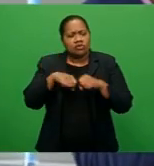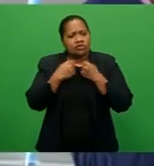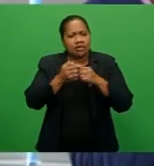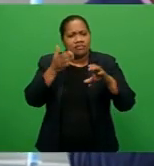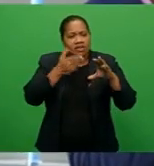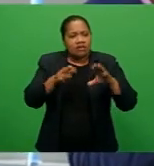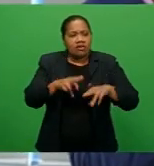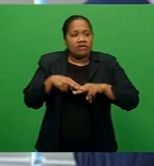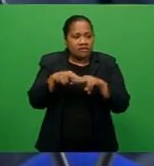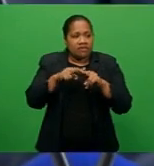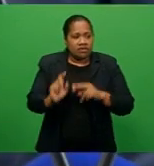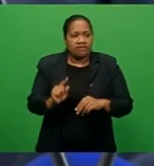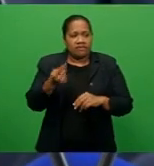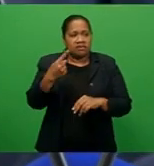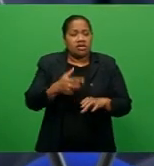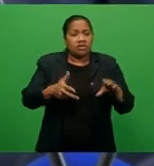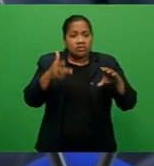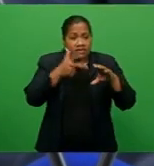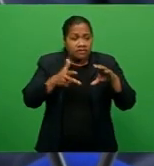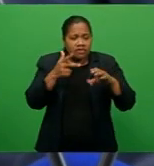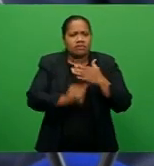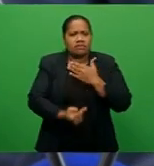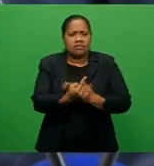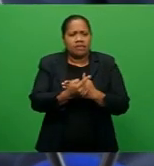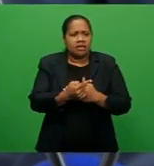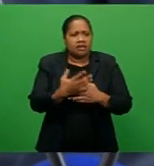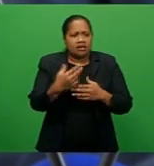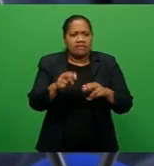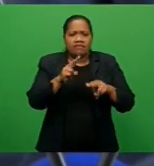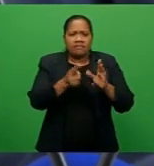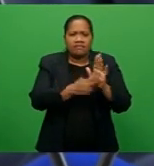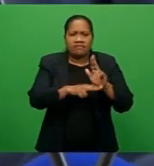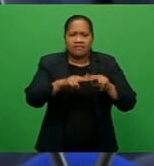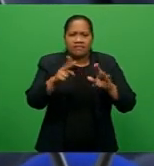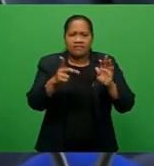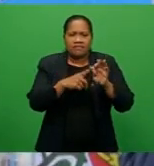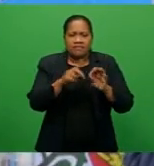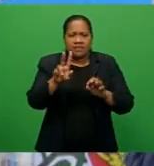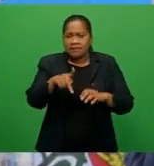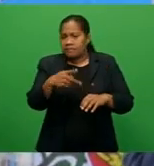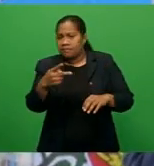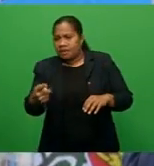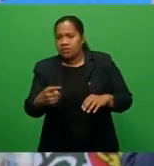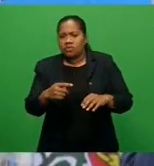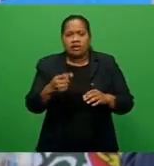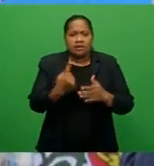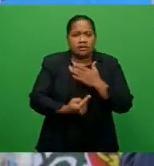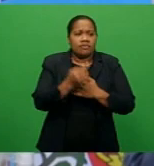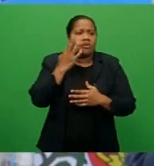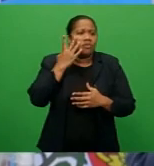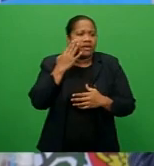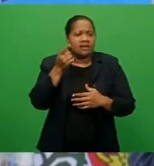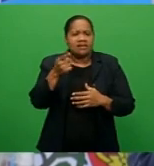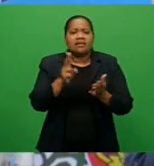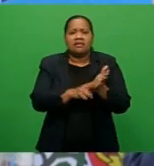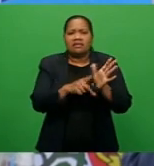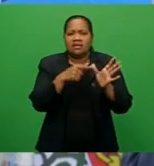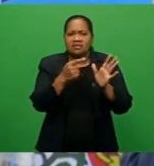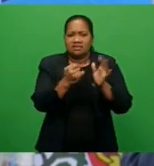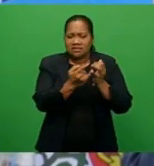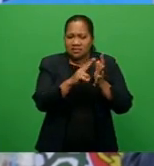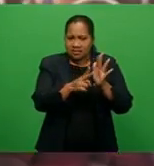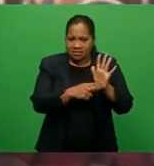First. The video on the NFP Facebook page was filmed during a rally in Nasinu. However, Syed Kayum says the